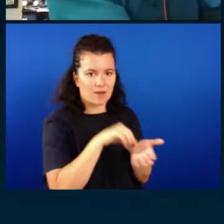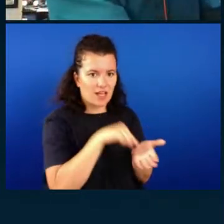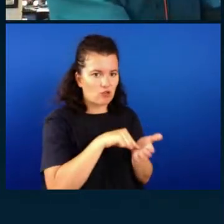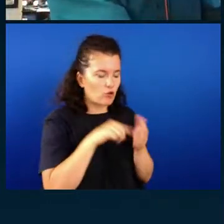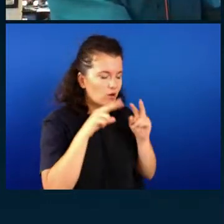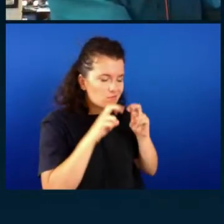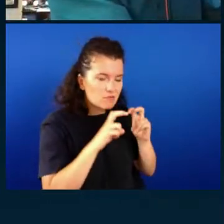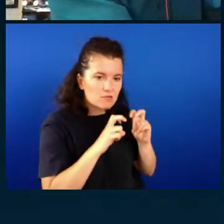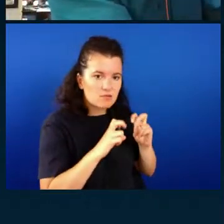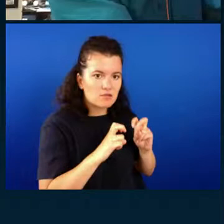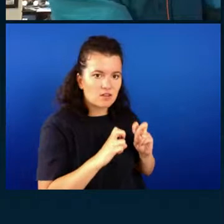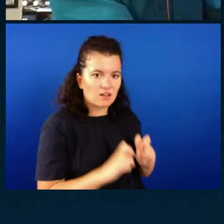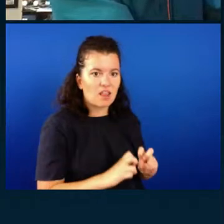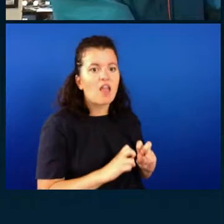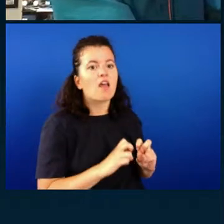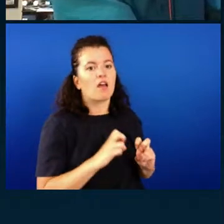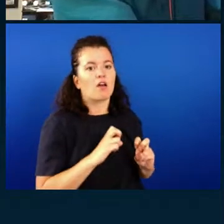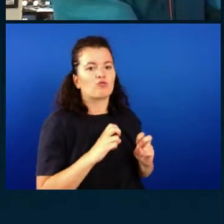to infer a lot of stuff.